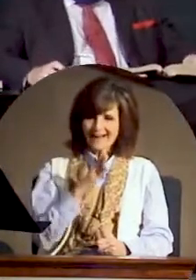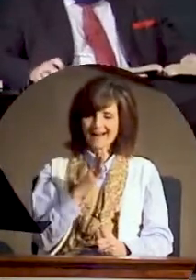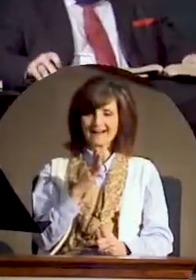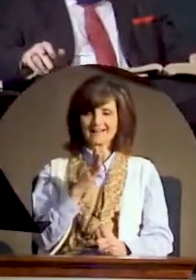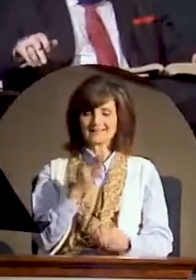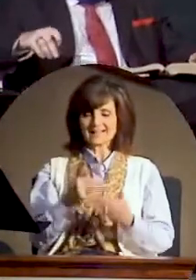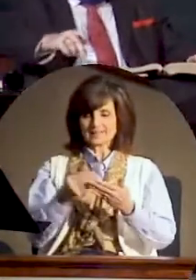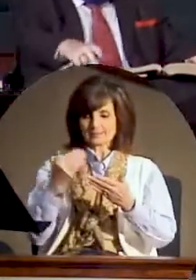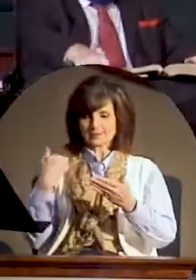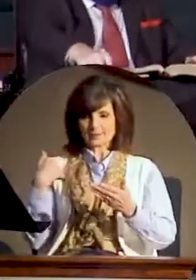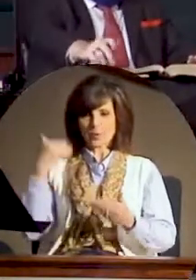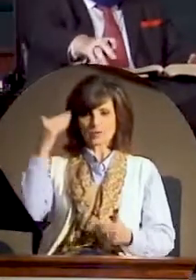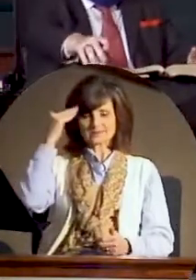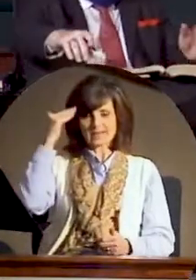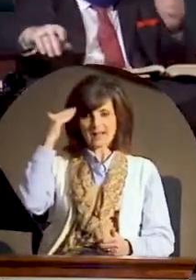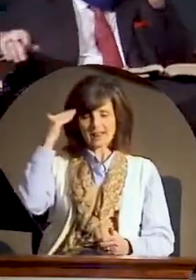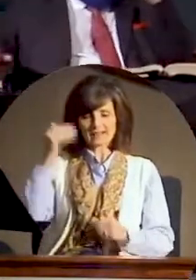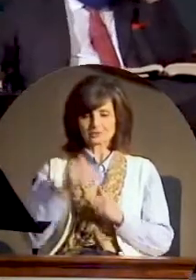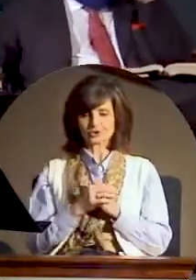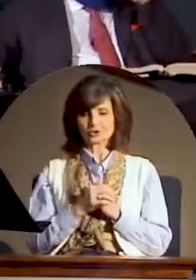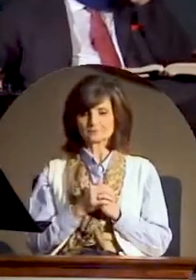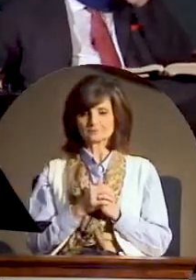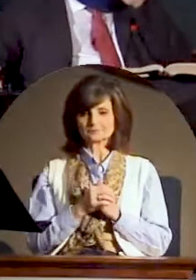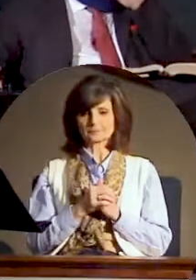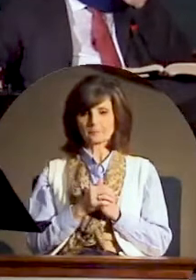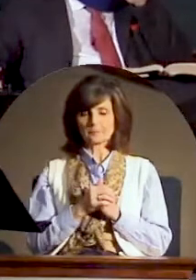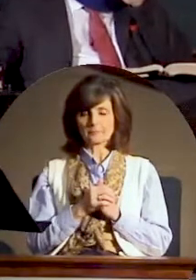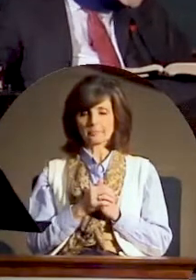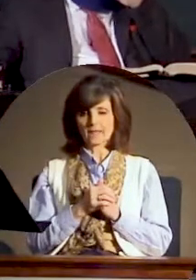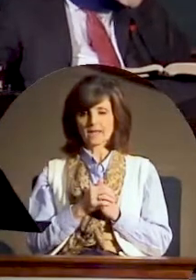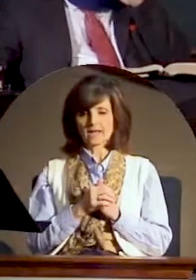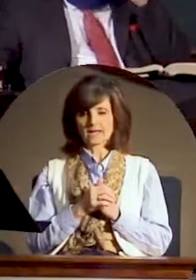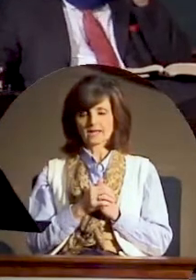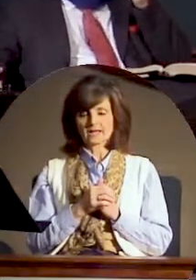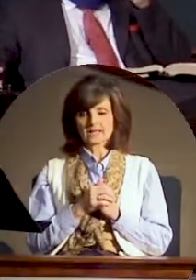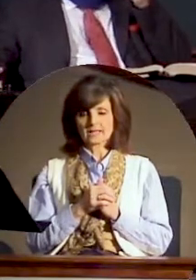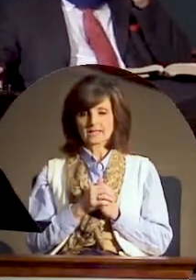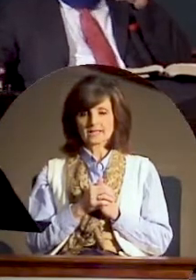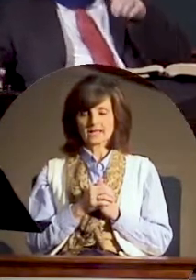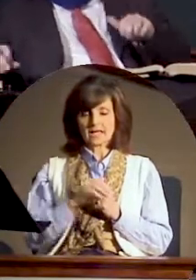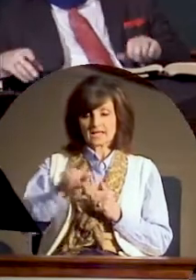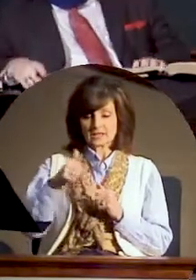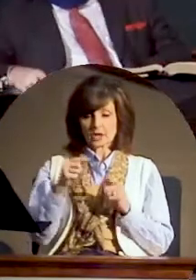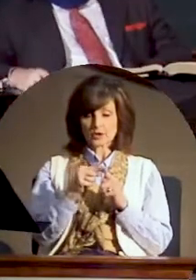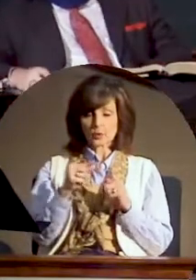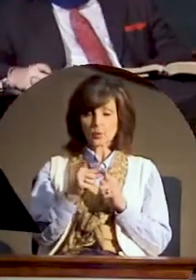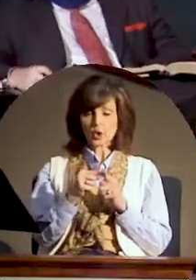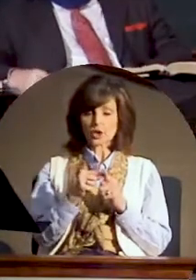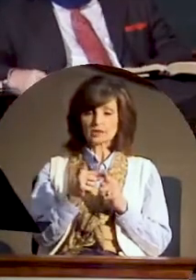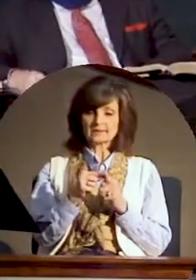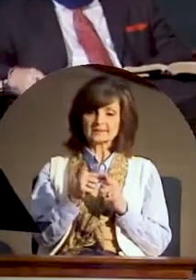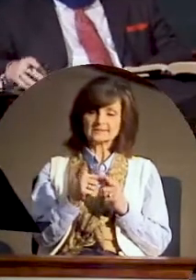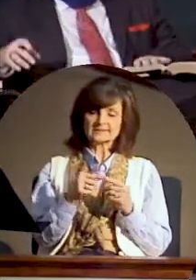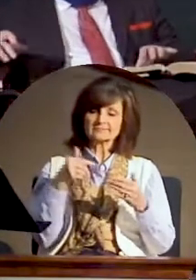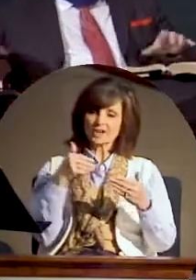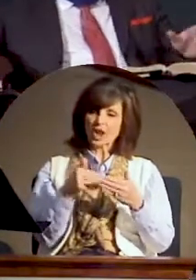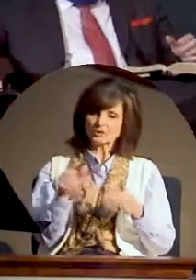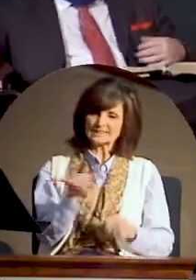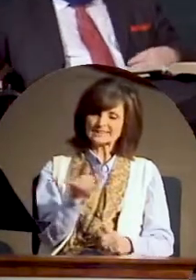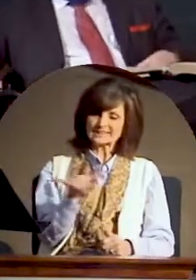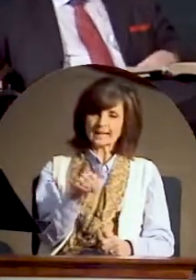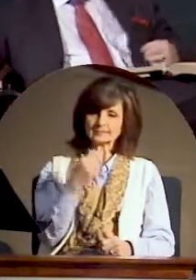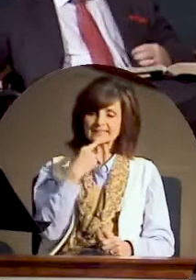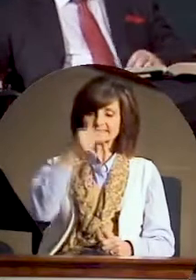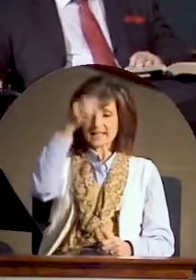has foreknowledge. Another word with a similar meaning is the word omniscient. You know, we say that. We say, boy, God